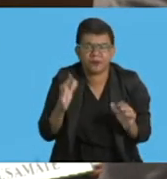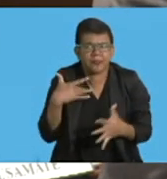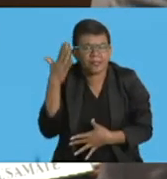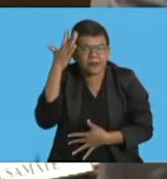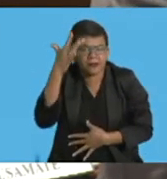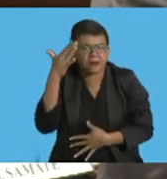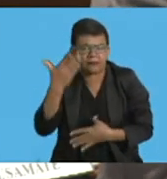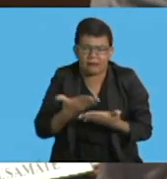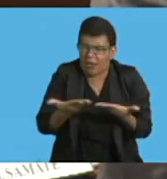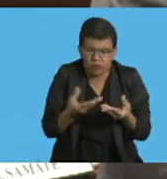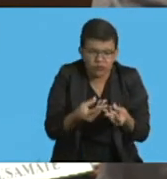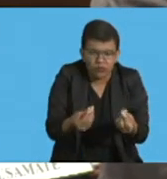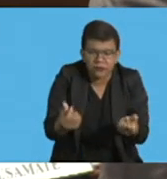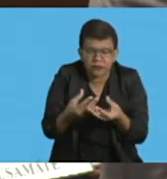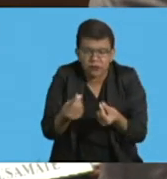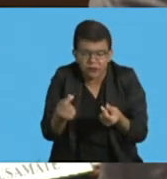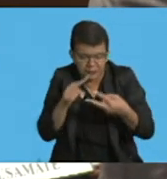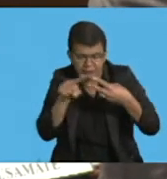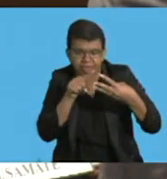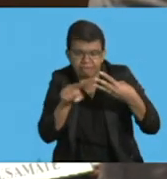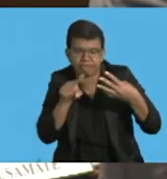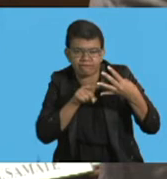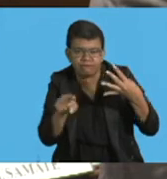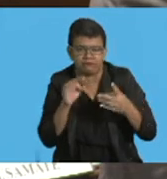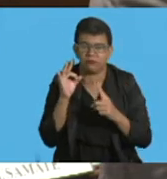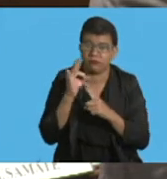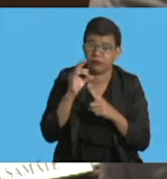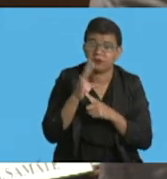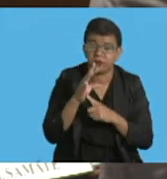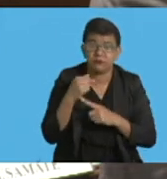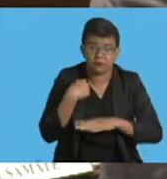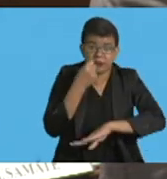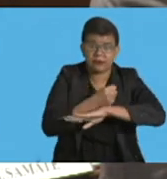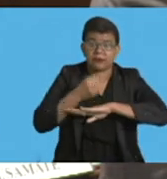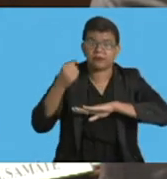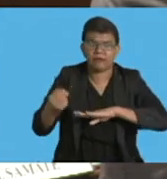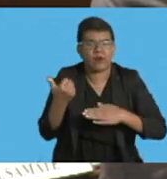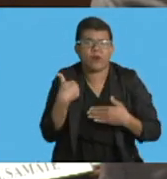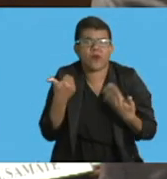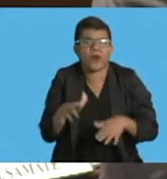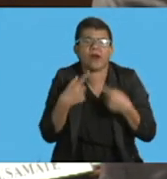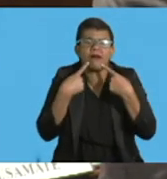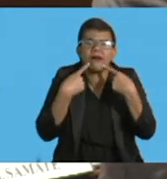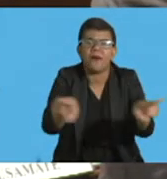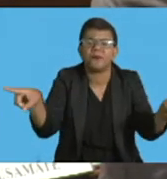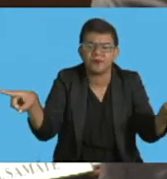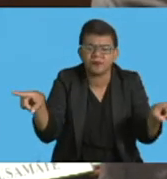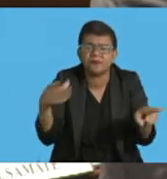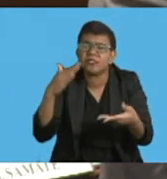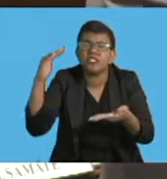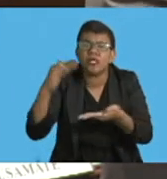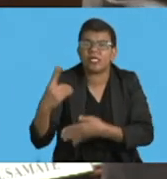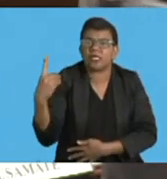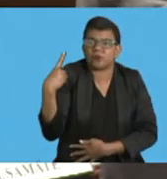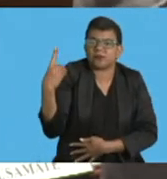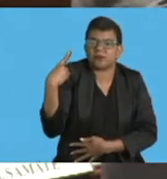place. Some fiscal measures, as we announced that we, for example, have reduced duty and indeed